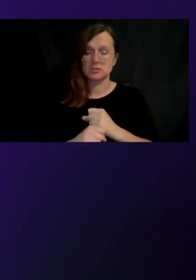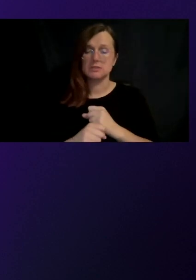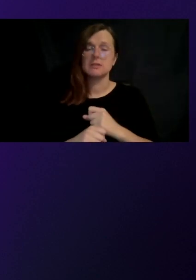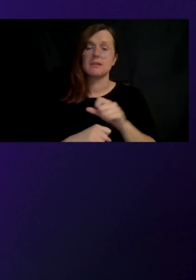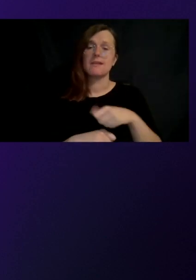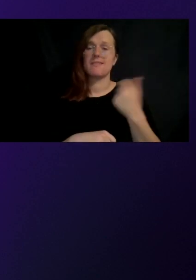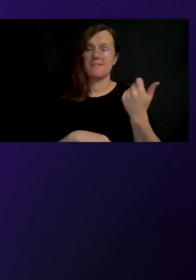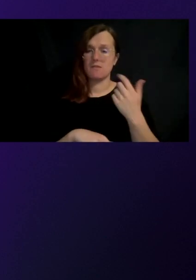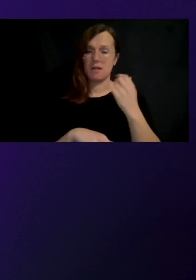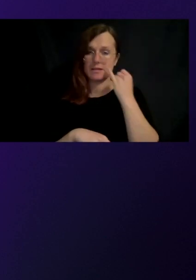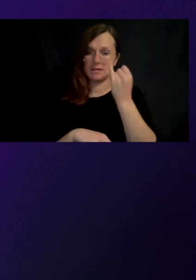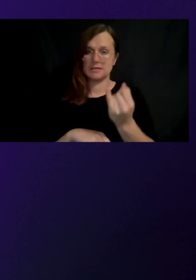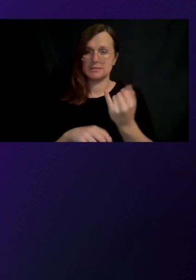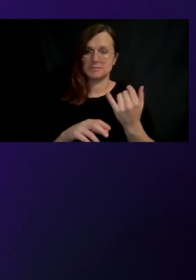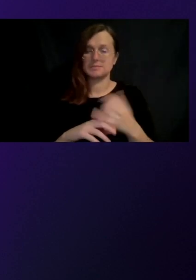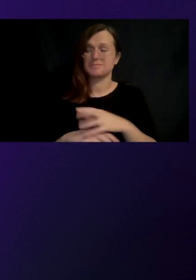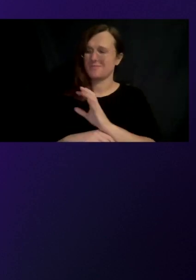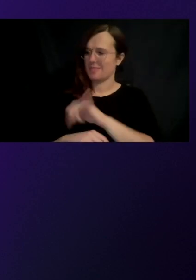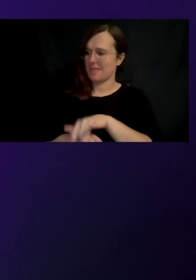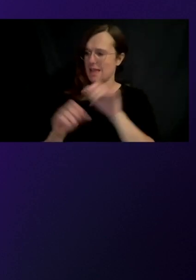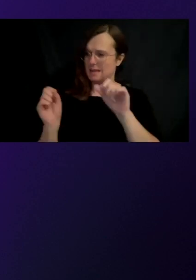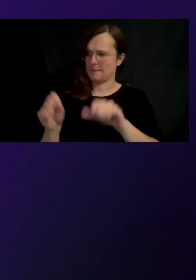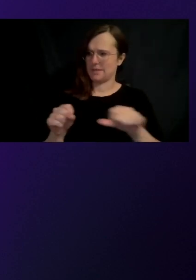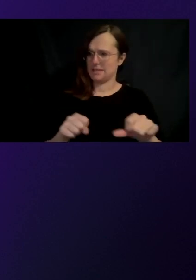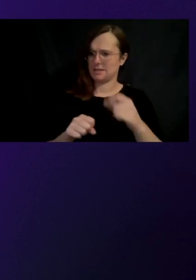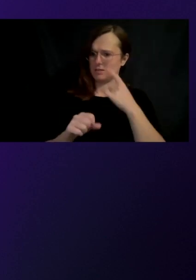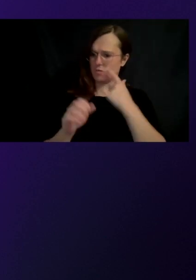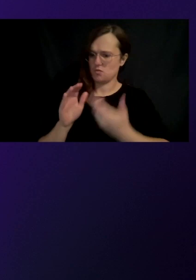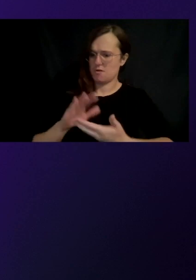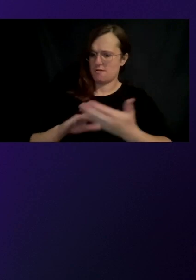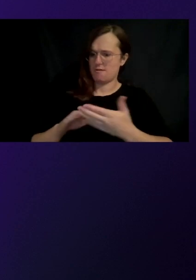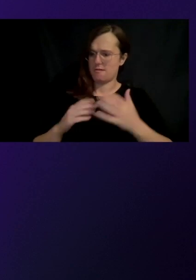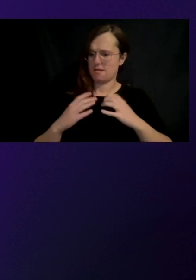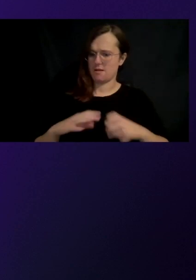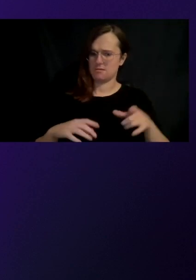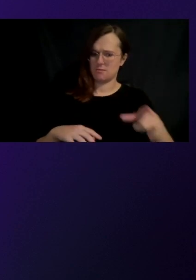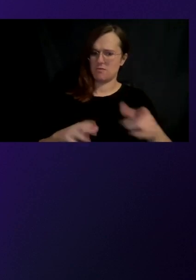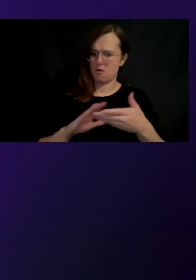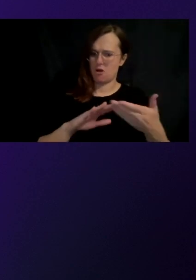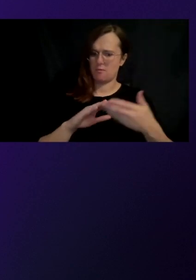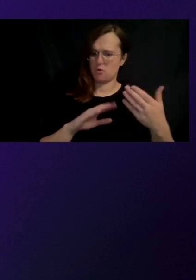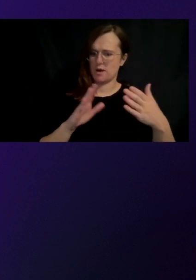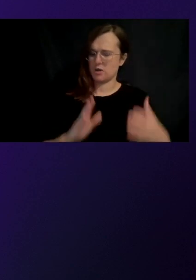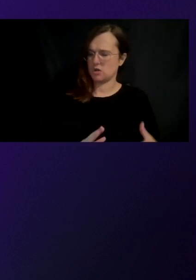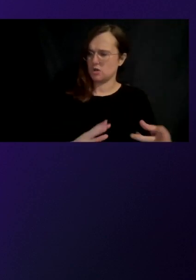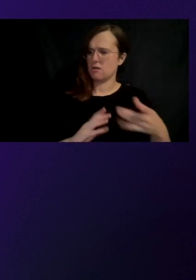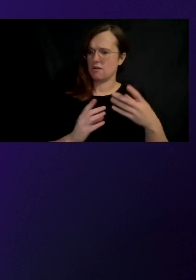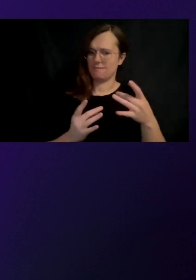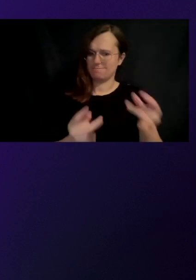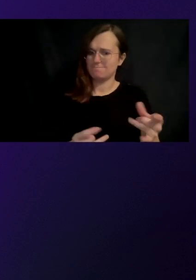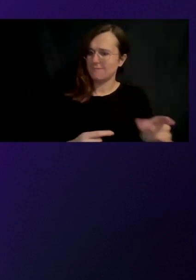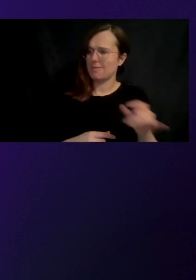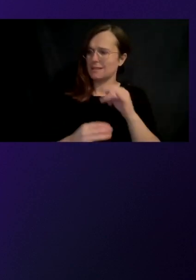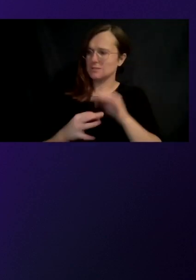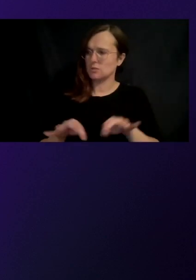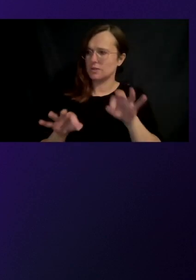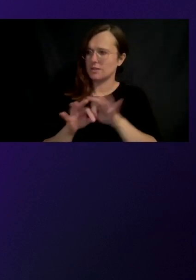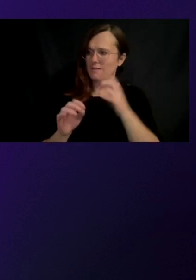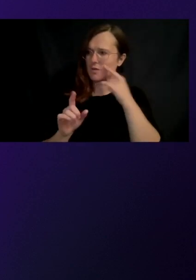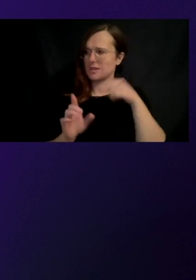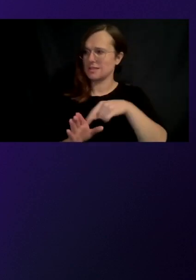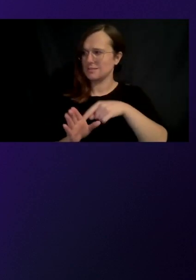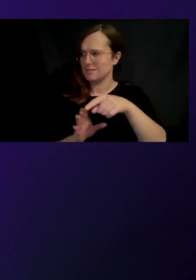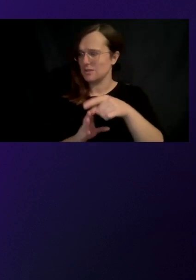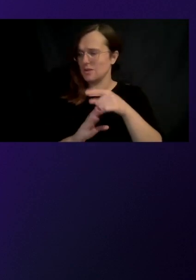that ability to run their custom operators efficiently is so critical for this field that is moving, and you